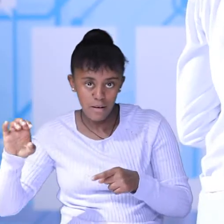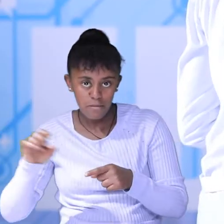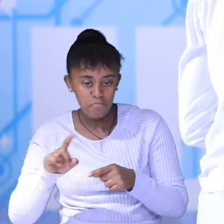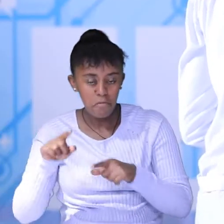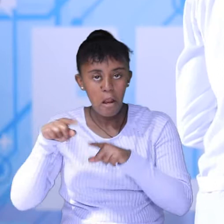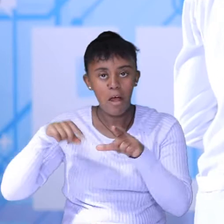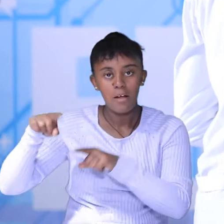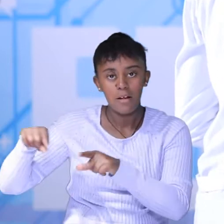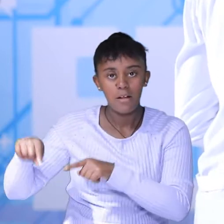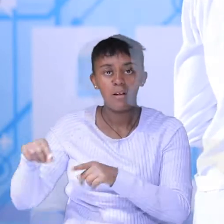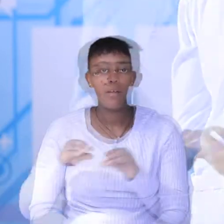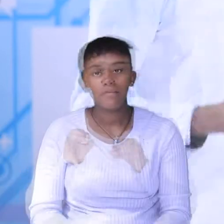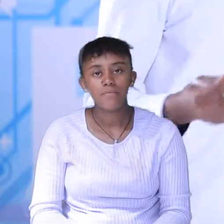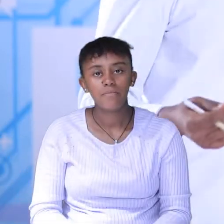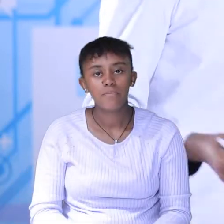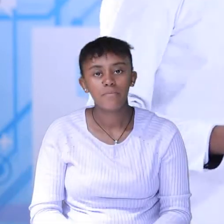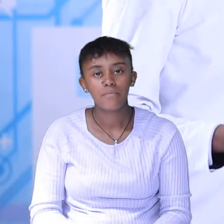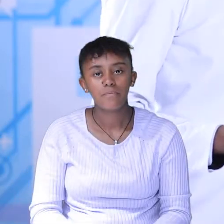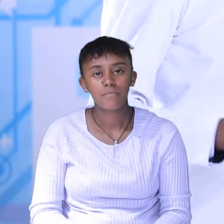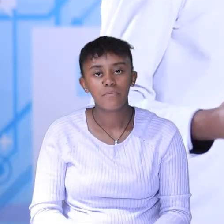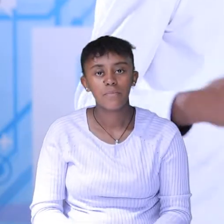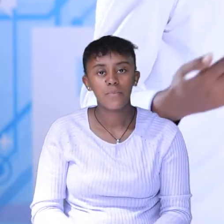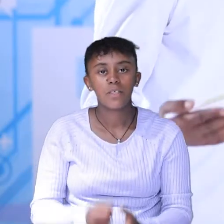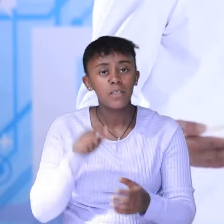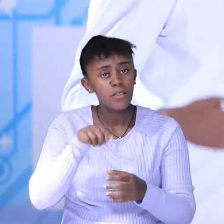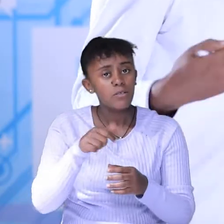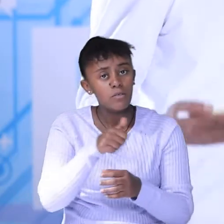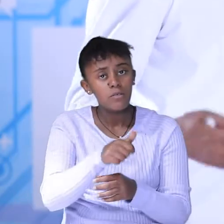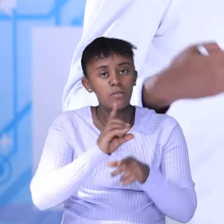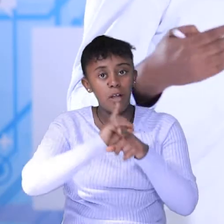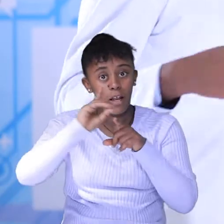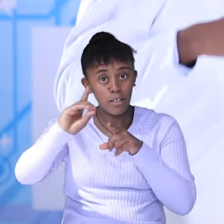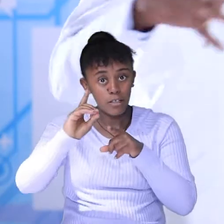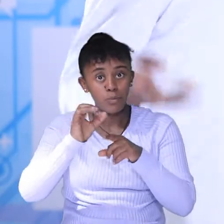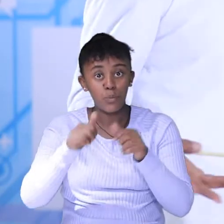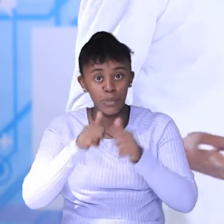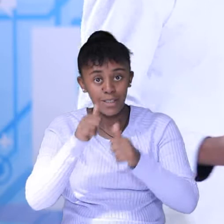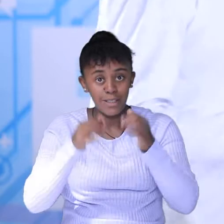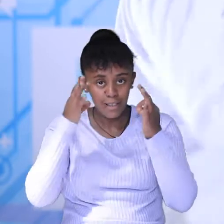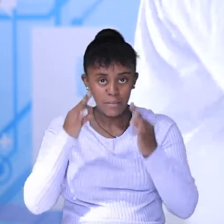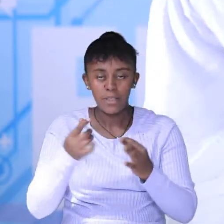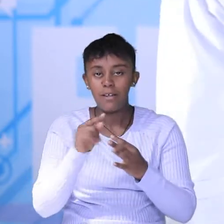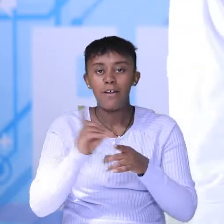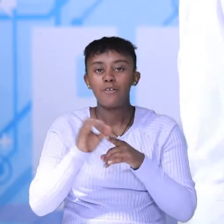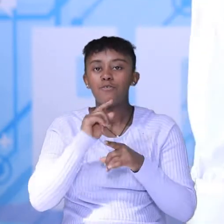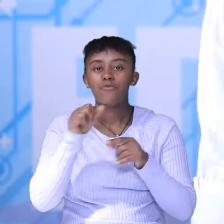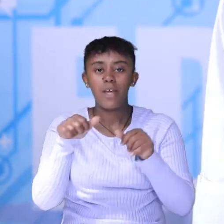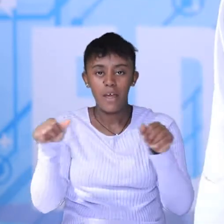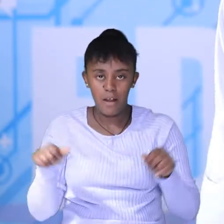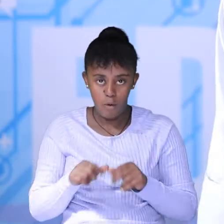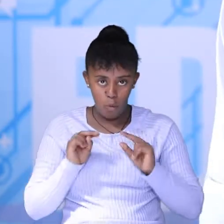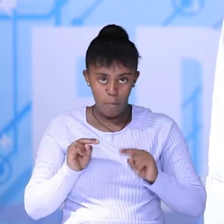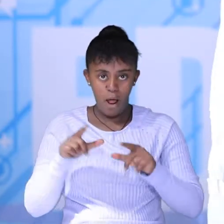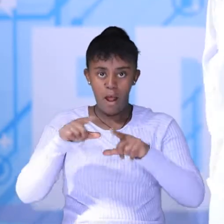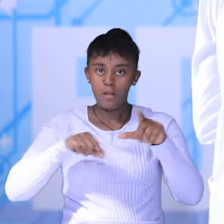perpendicular line. This is known to be the direction which determines the direction of the area. The normal line is the one